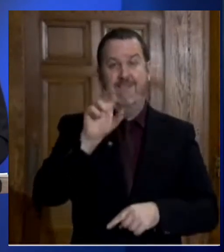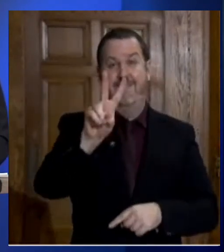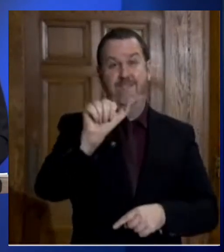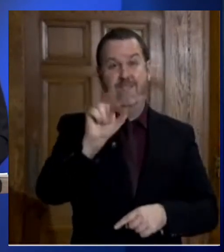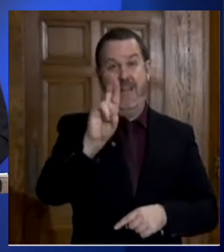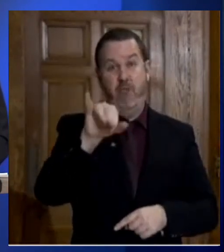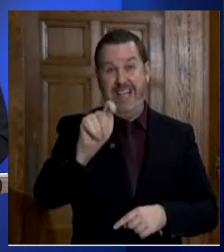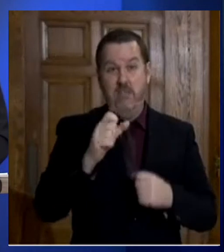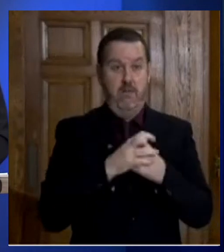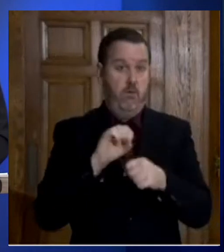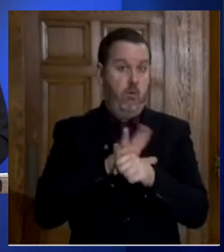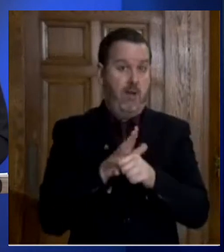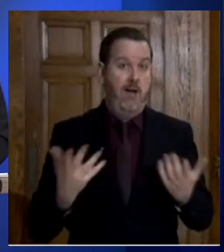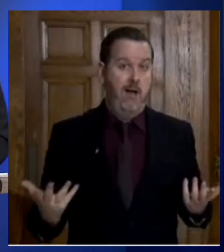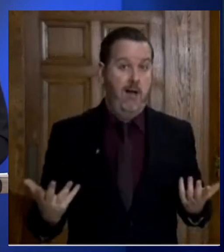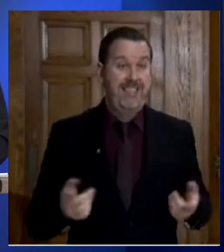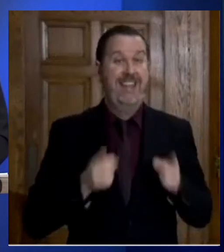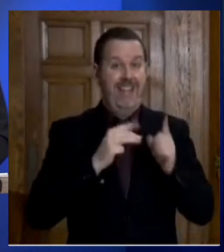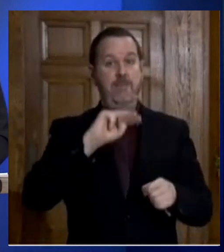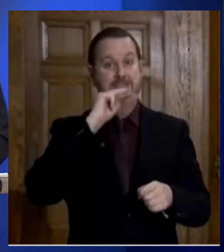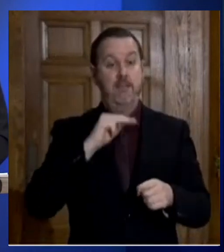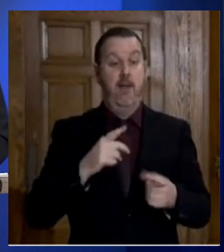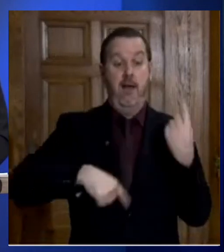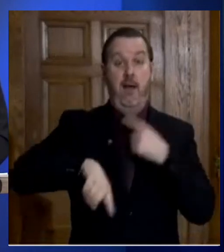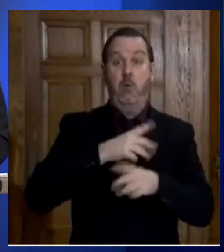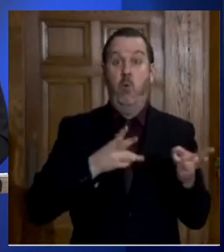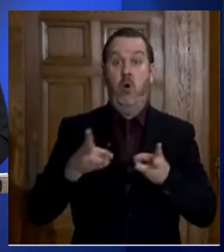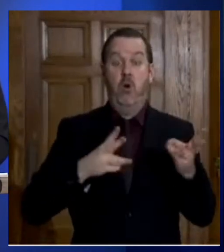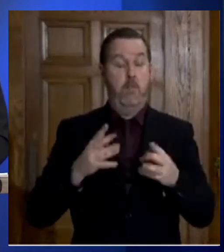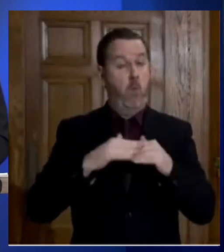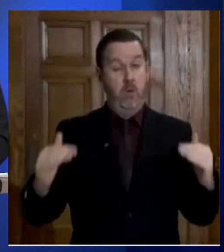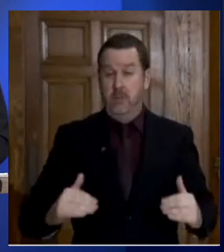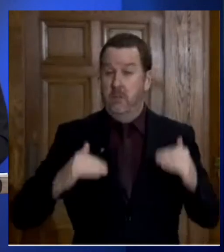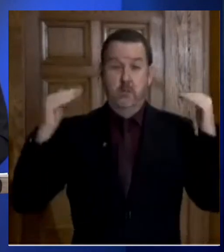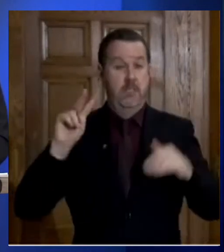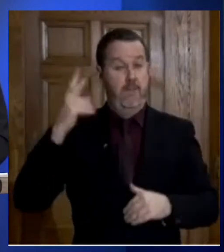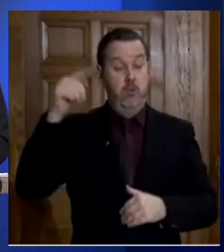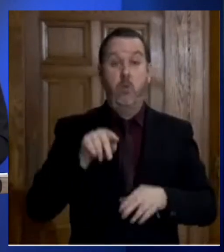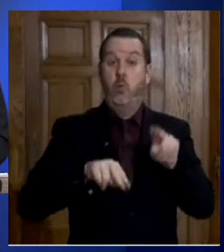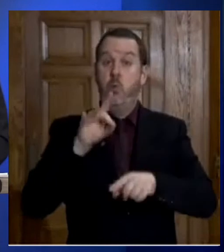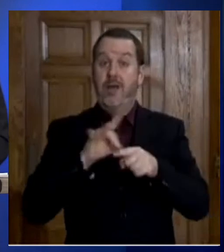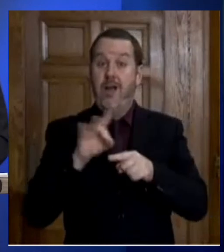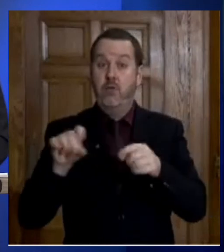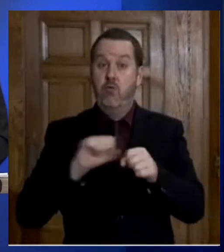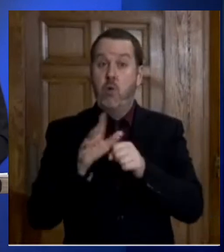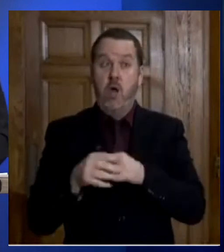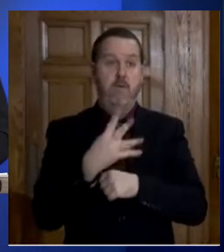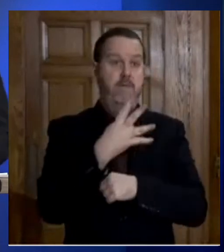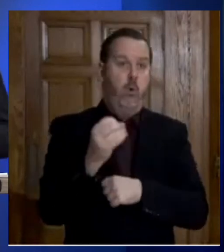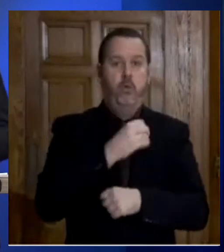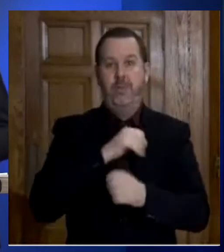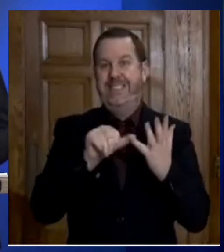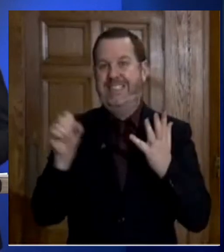rising, and that makes the job twice as difficult, because we know that new variant is between 40 and 60% more transmissible.